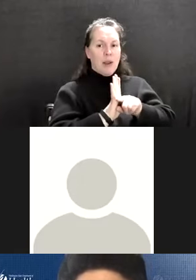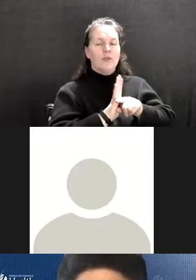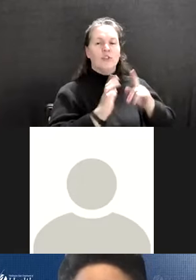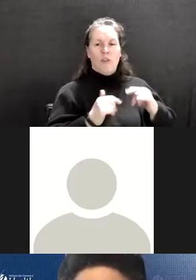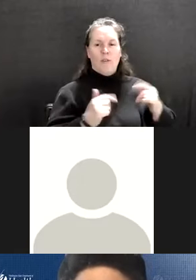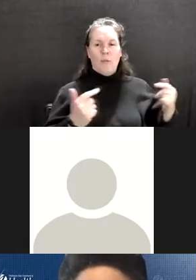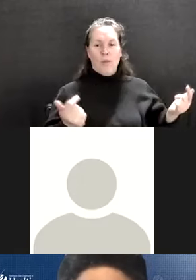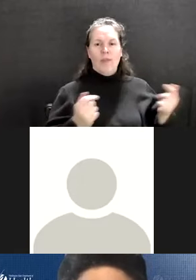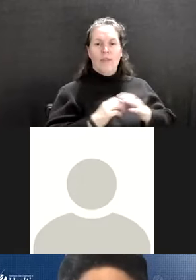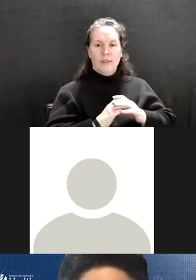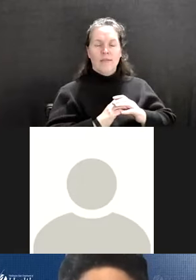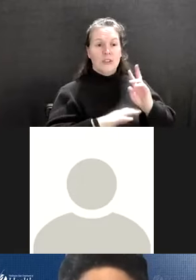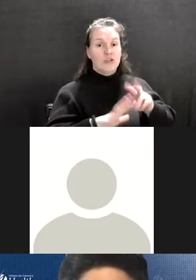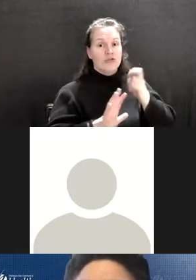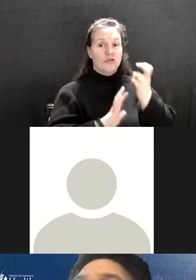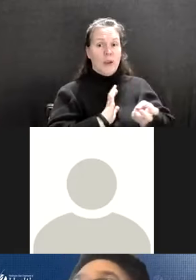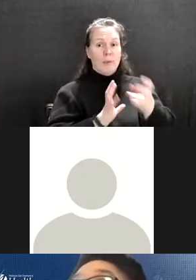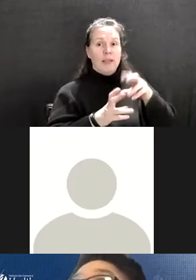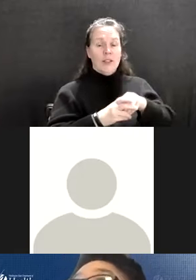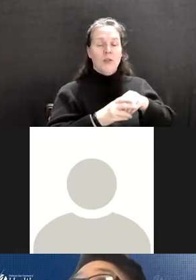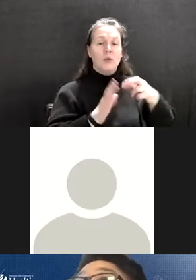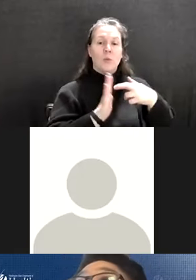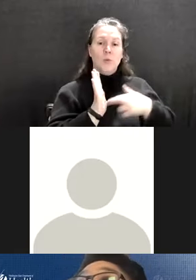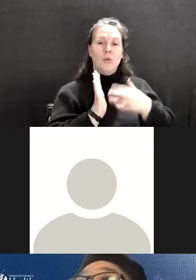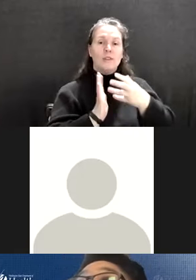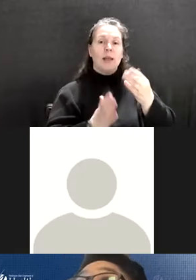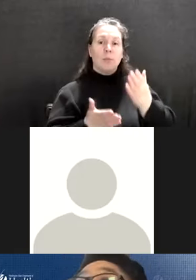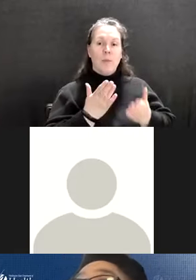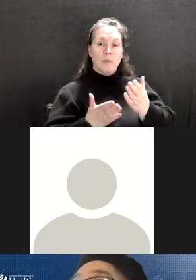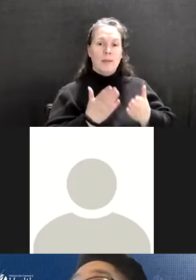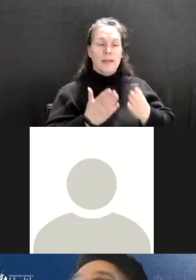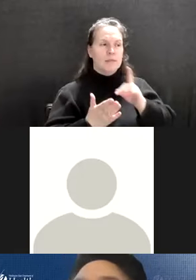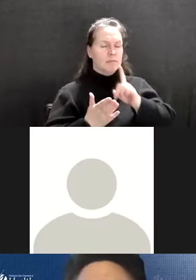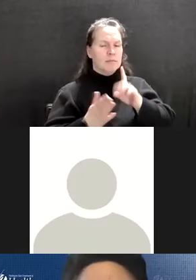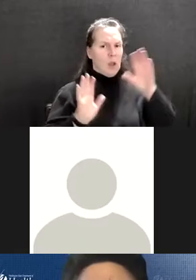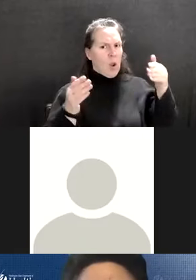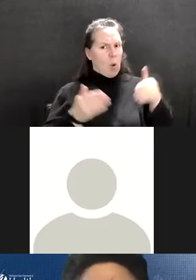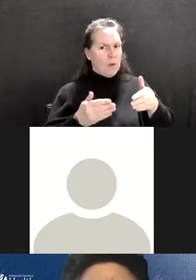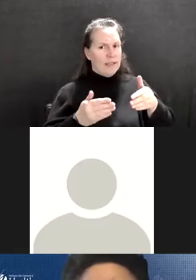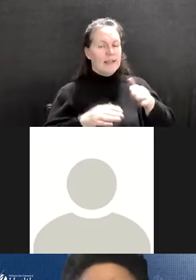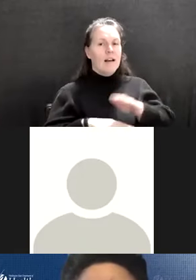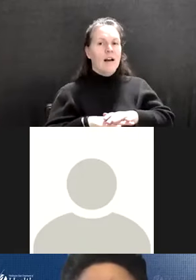forth, and jump right into the rules and probably really honing in on